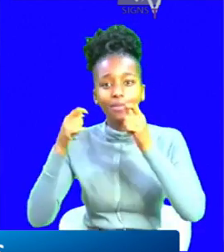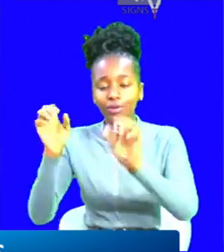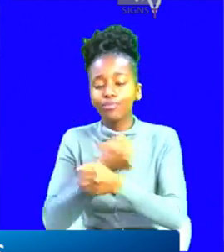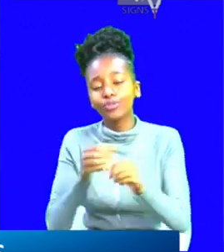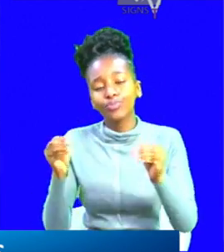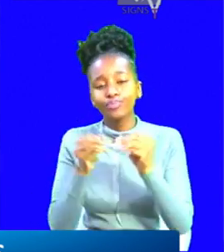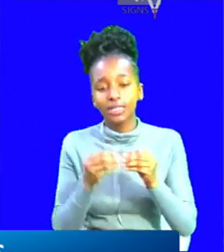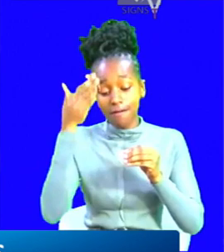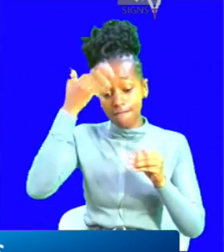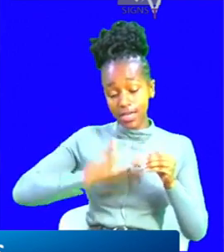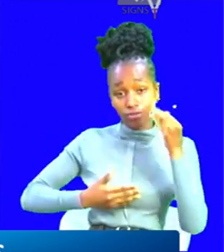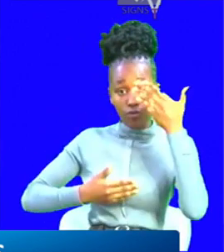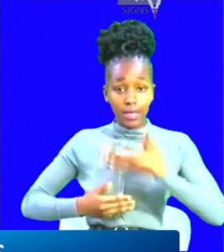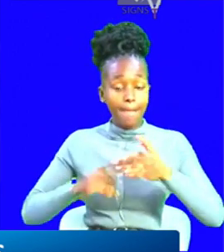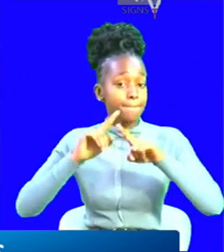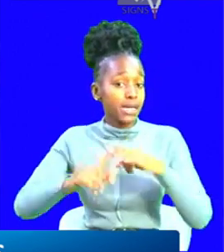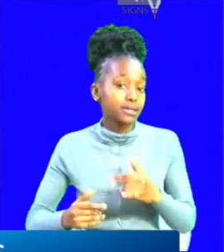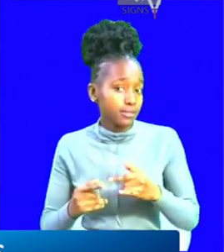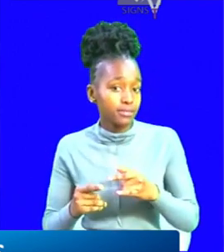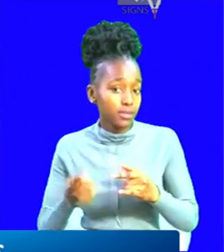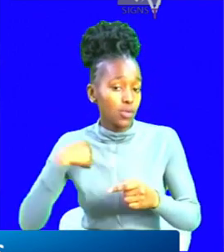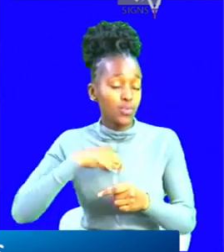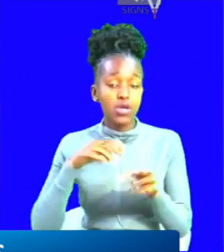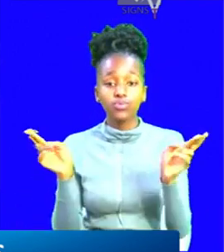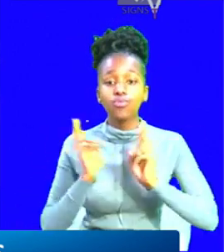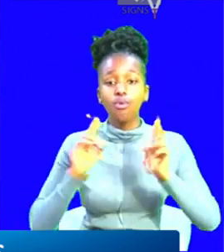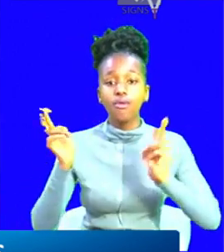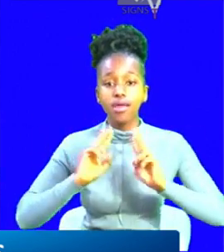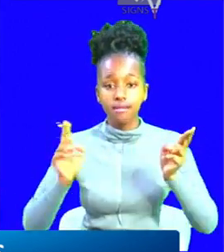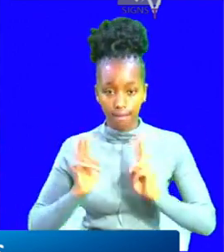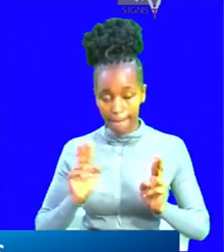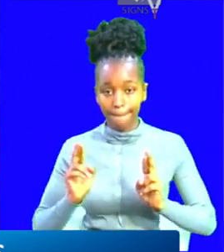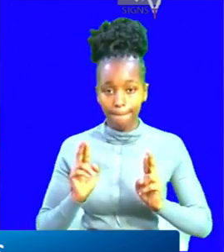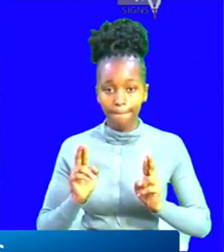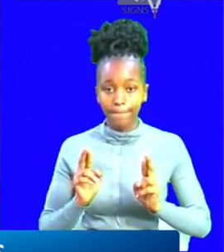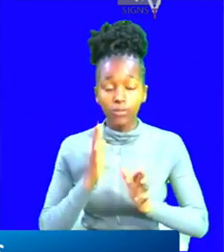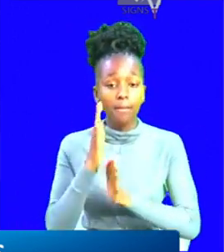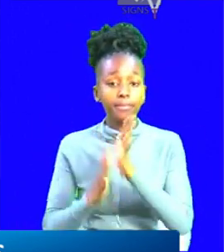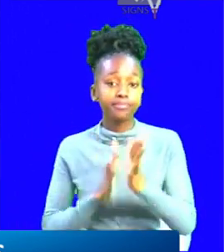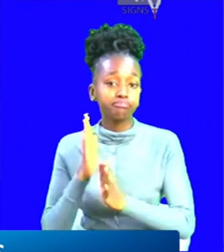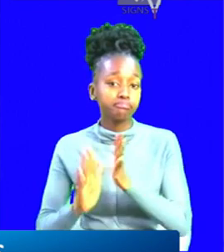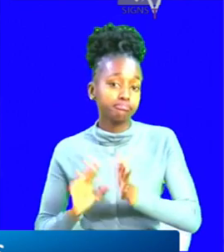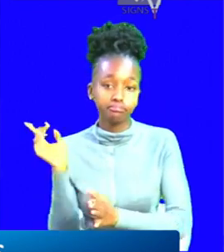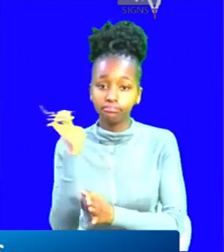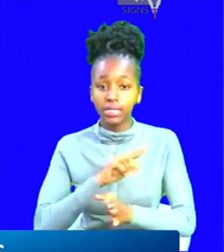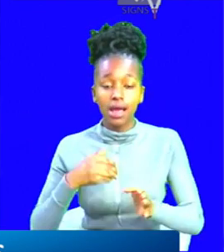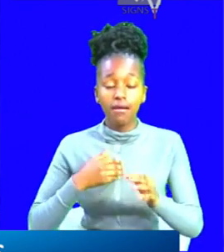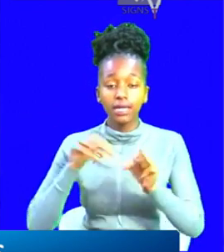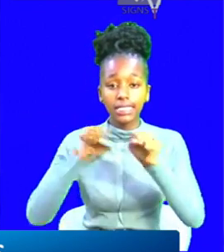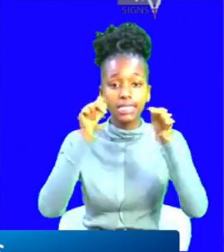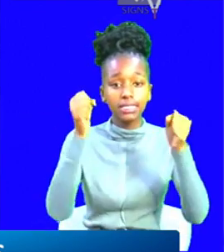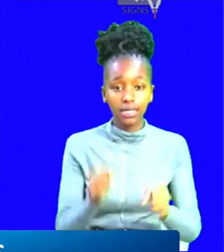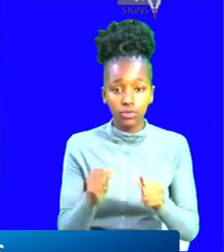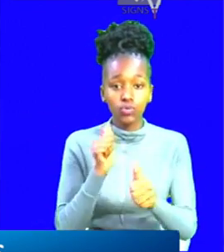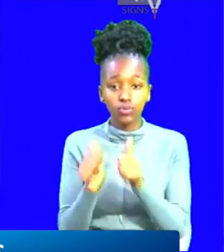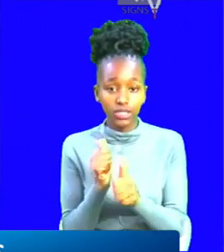face. However, we are ready, prepared. We have a system, we're just waiting